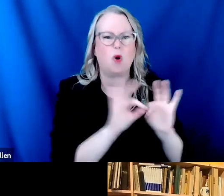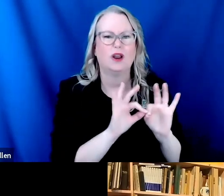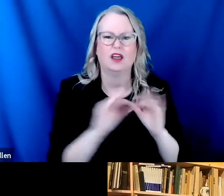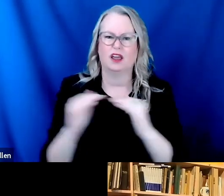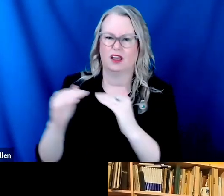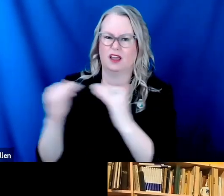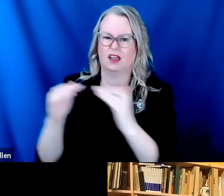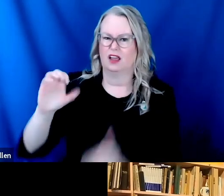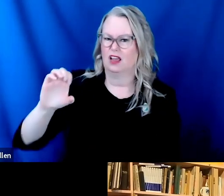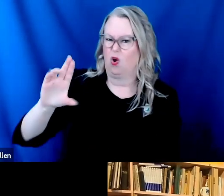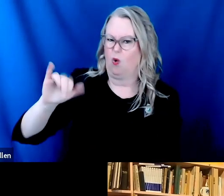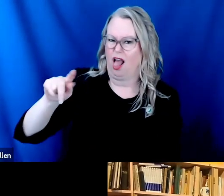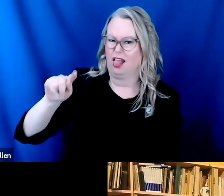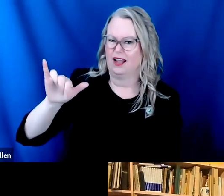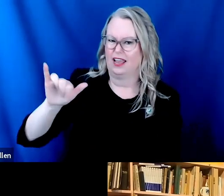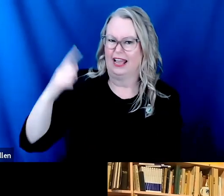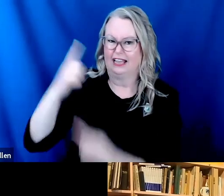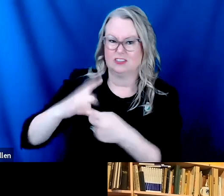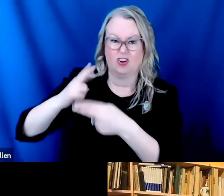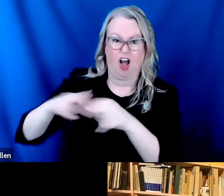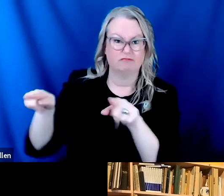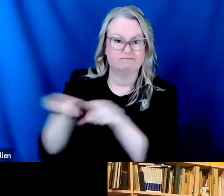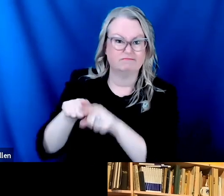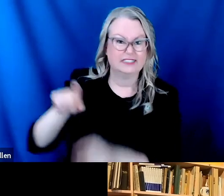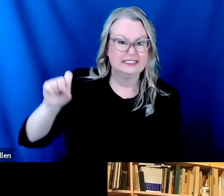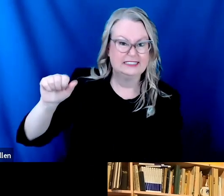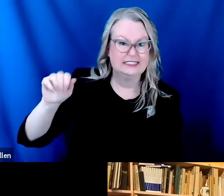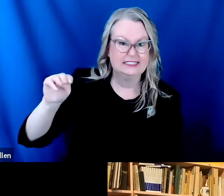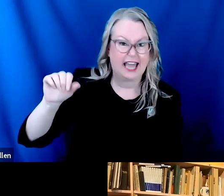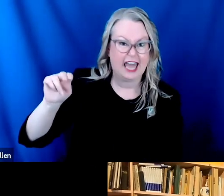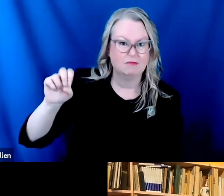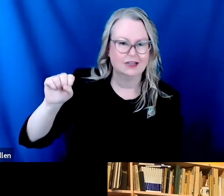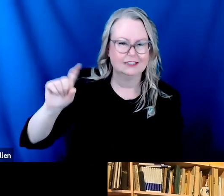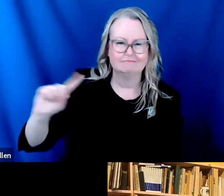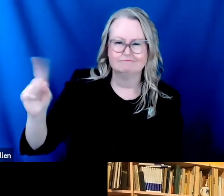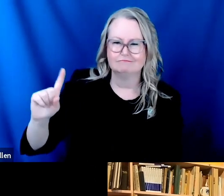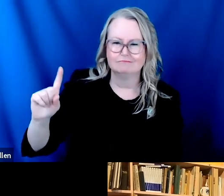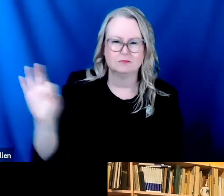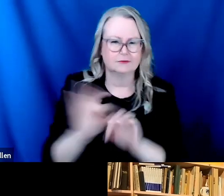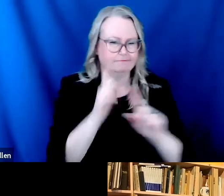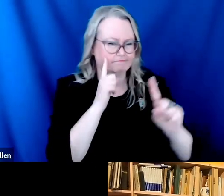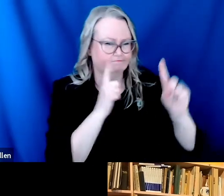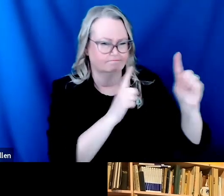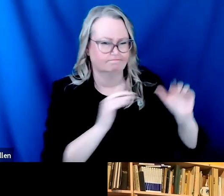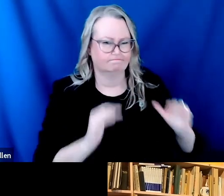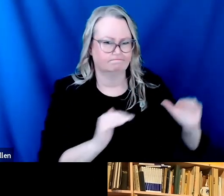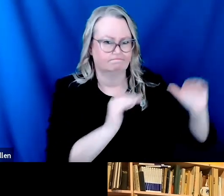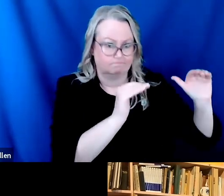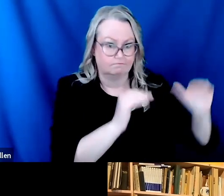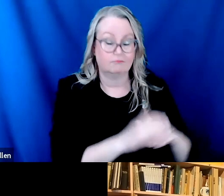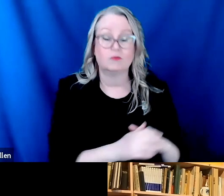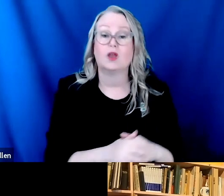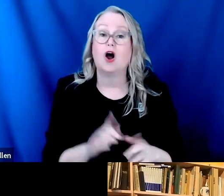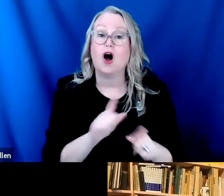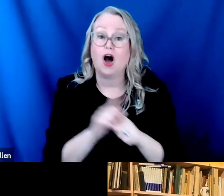as sameness. We also believe that equity will require that we take advantage of recent findings concerning